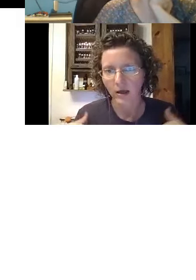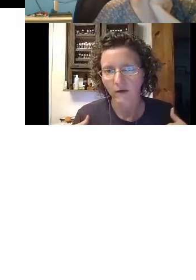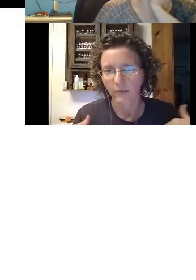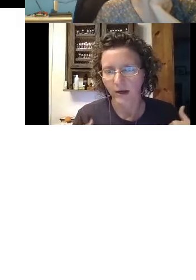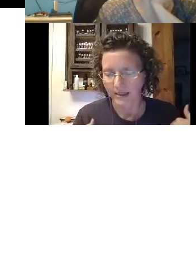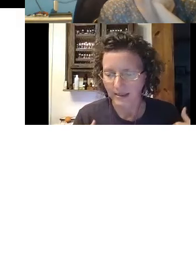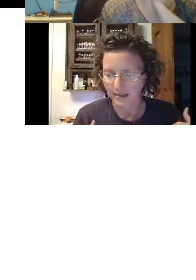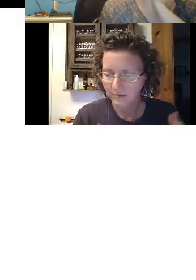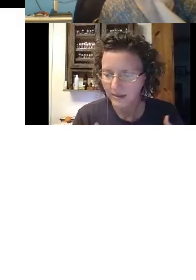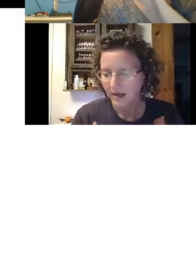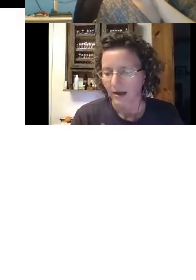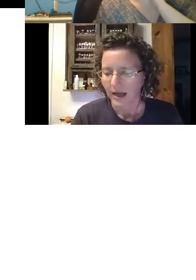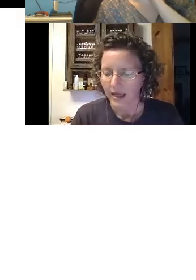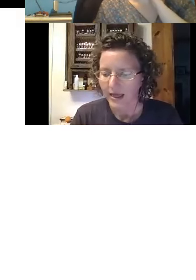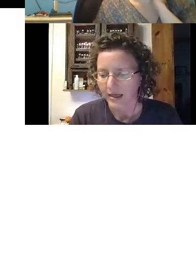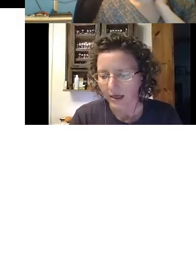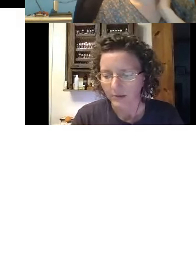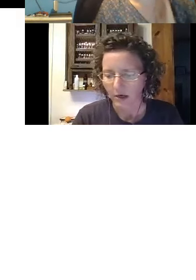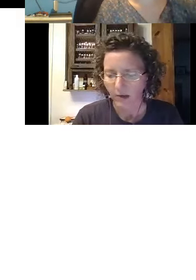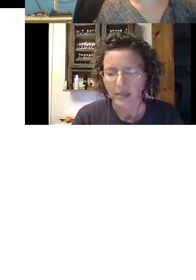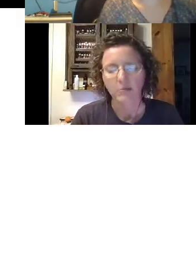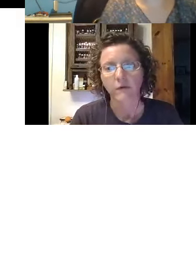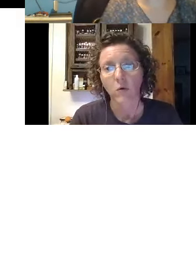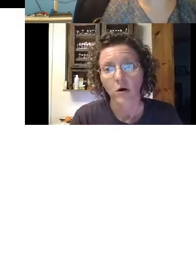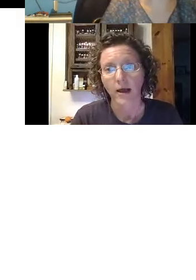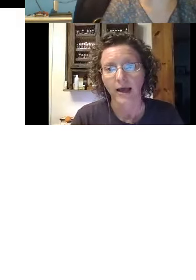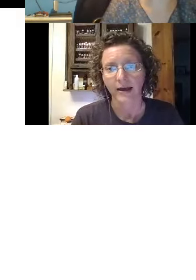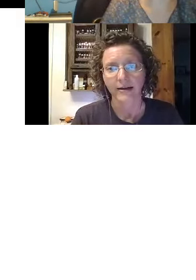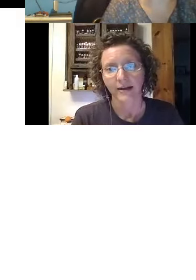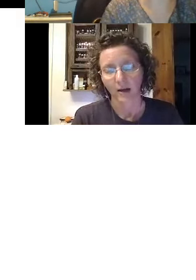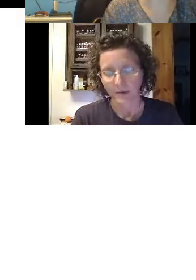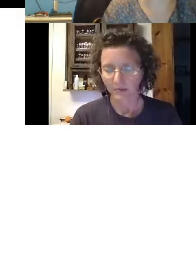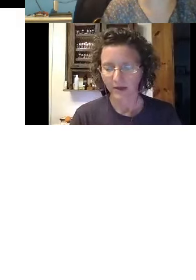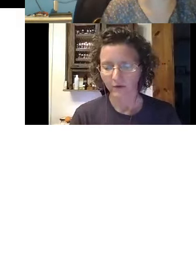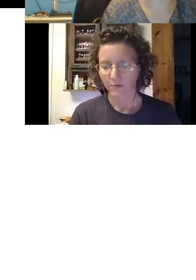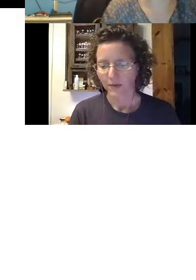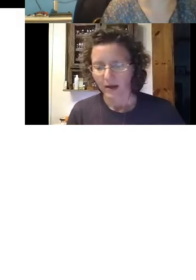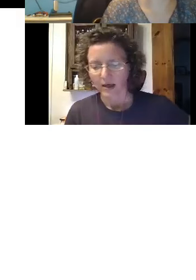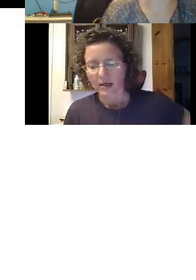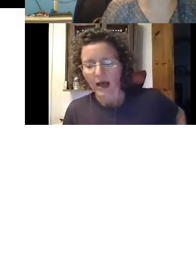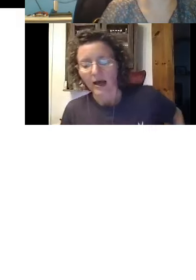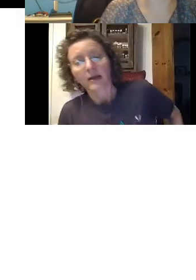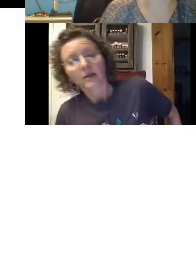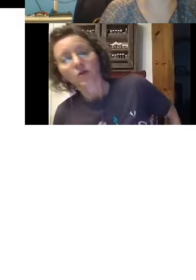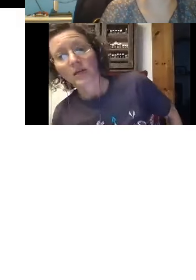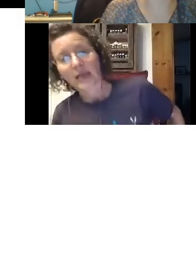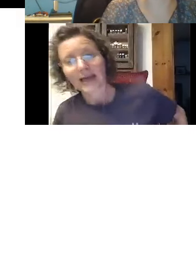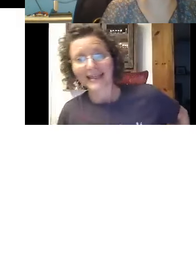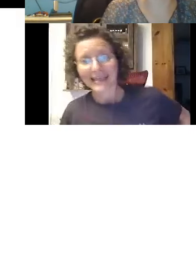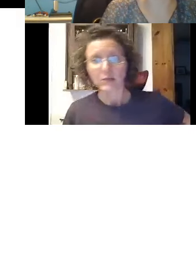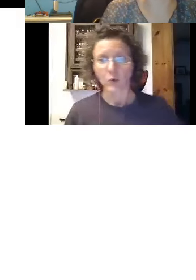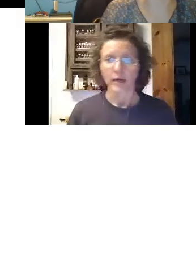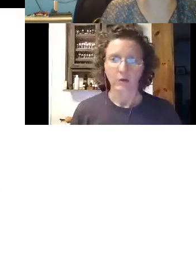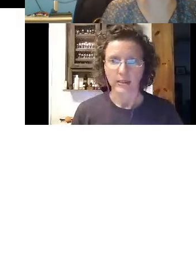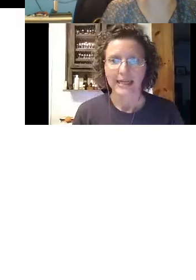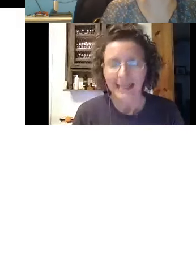all of our body systems, and it helps our bodies perform at an optimum level. I drink at